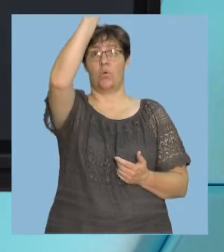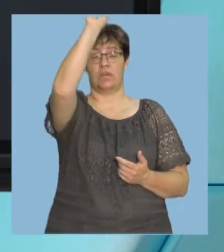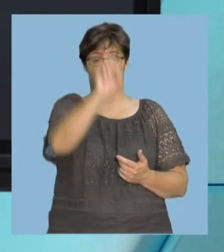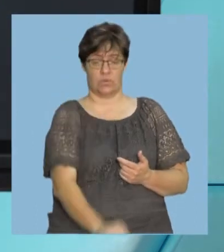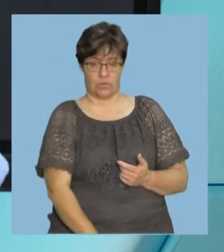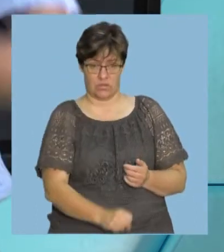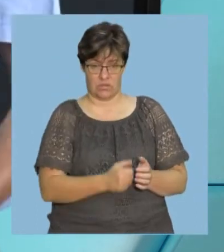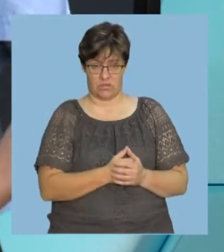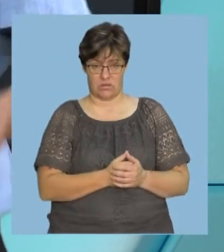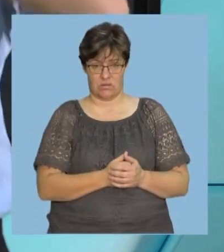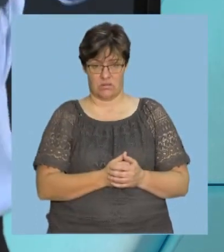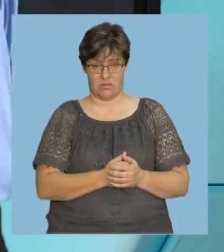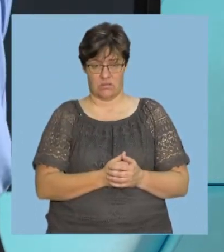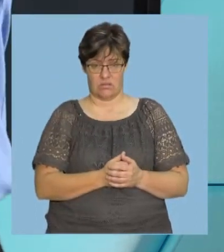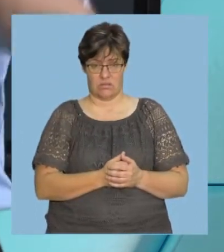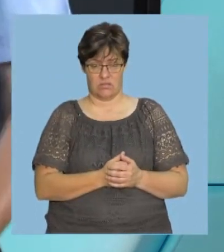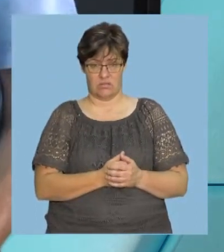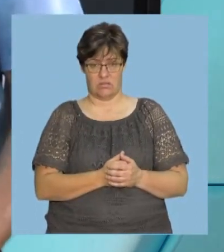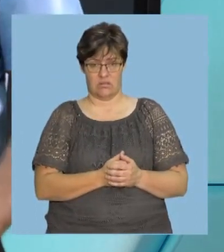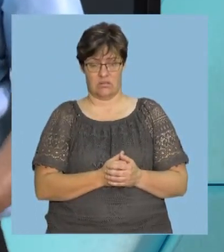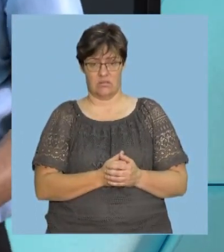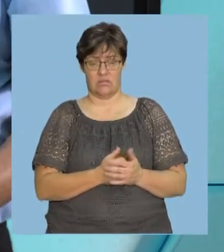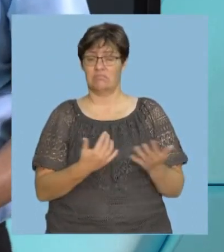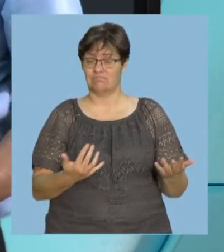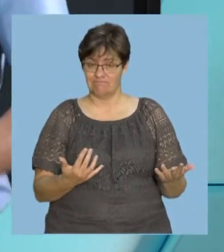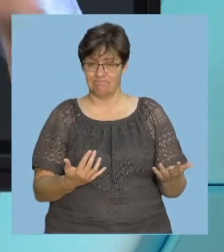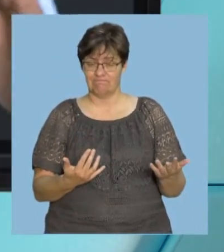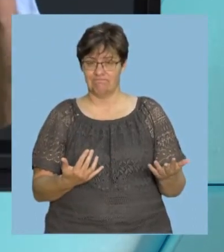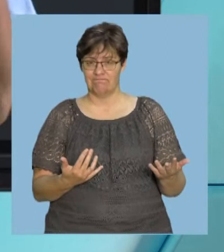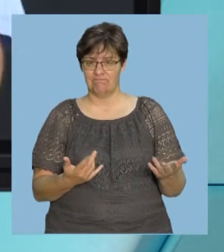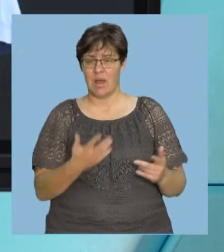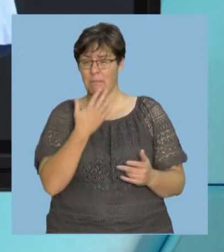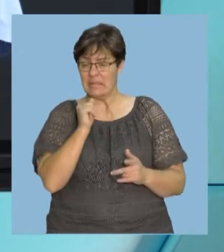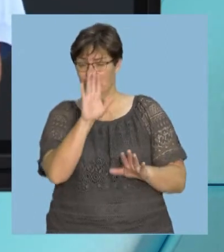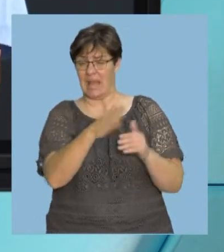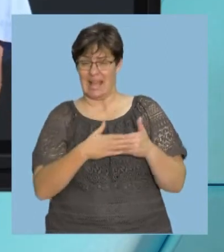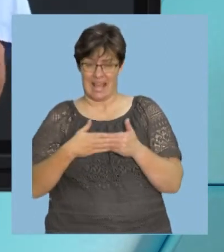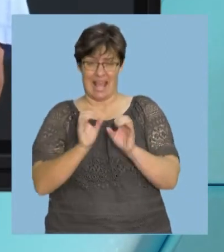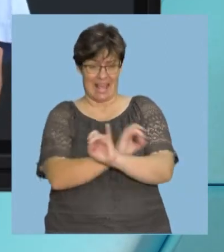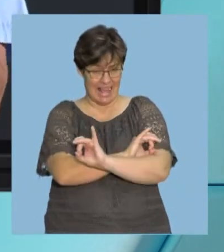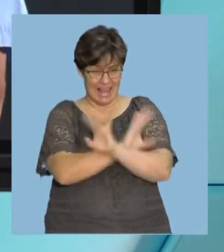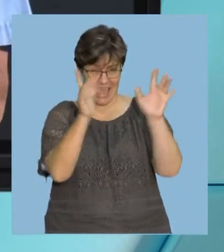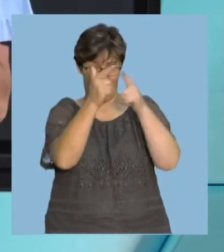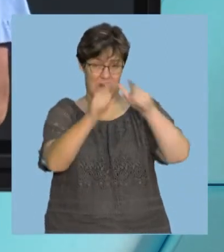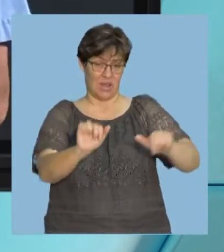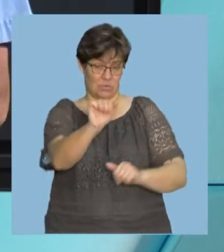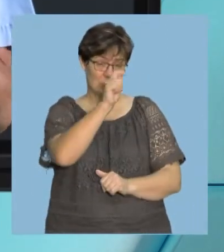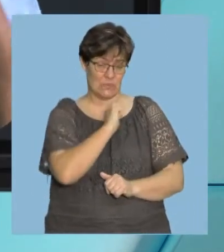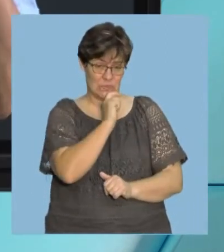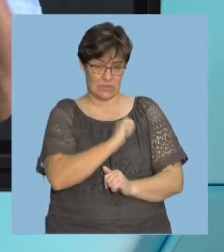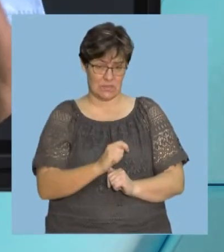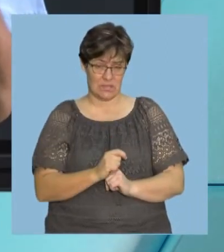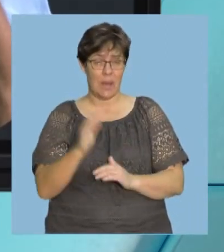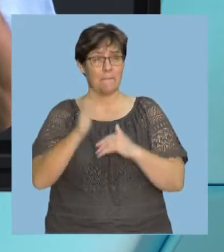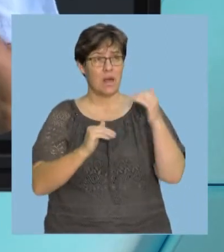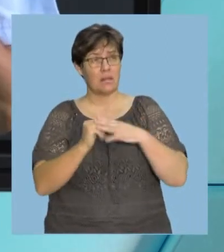or on the road that is running from north to south. Okay, so please be very clear about your language here